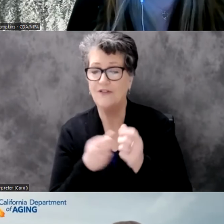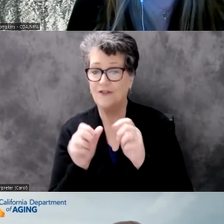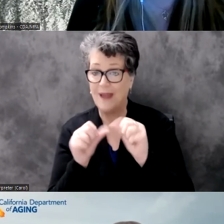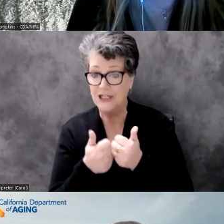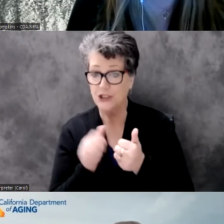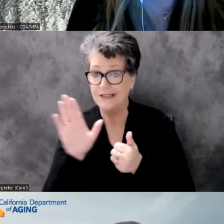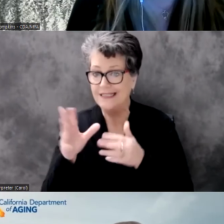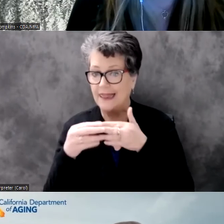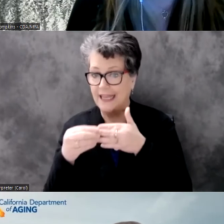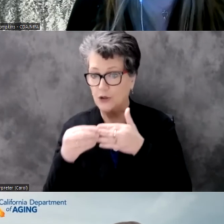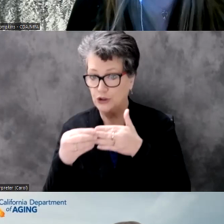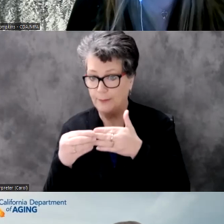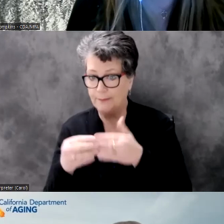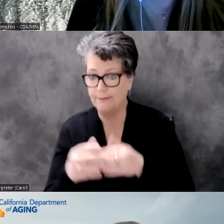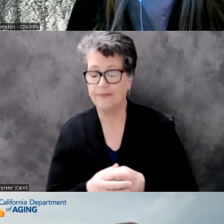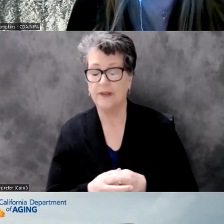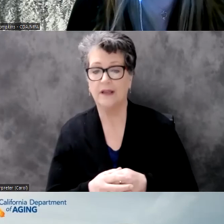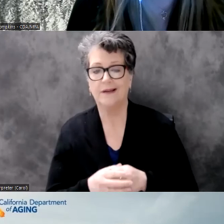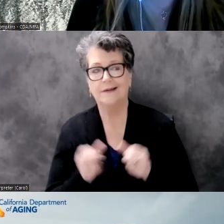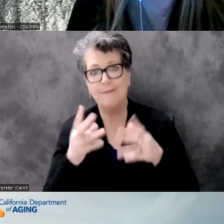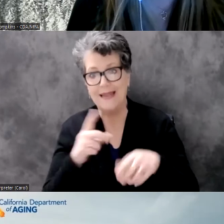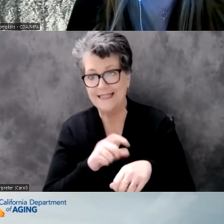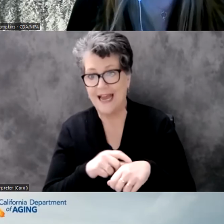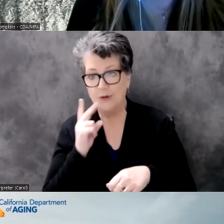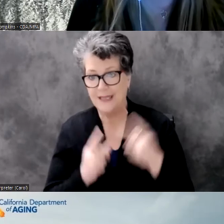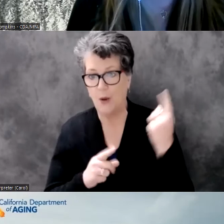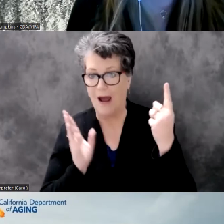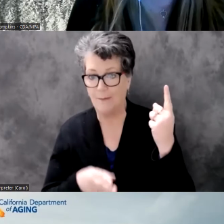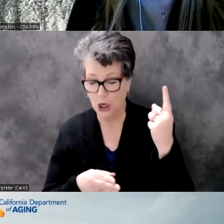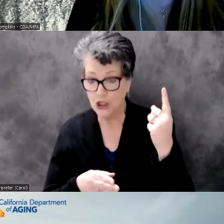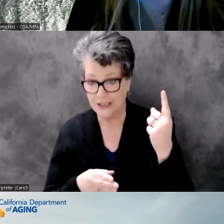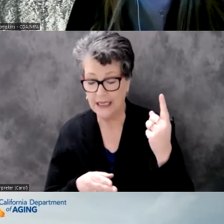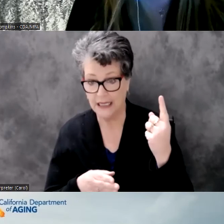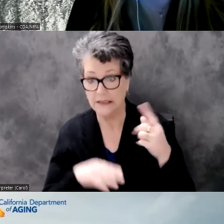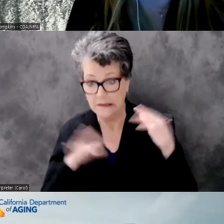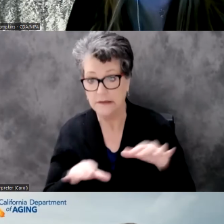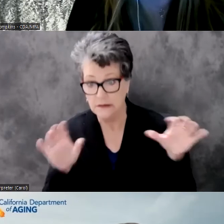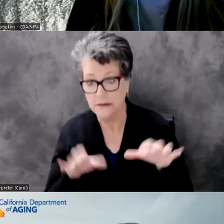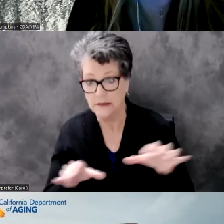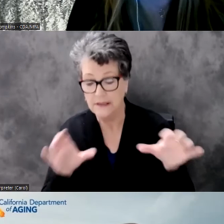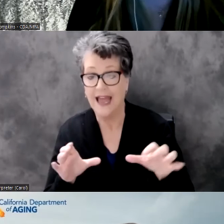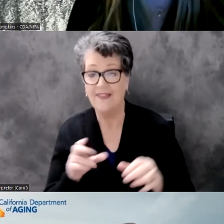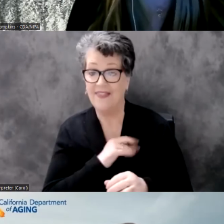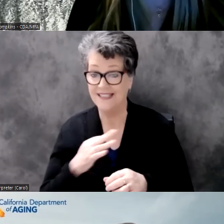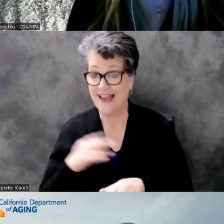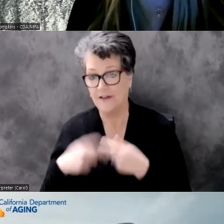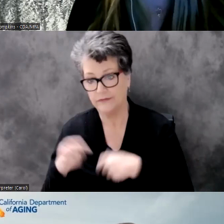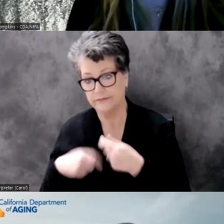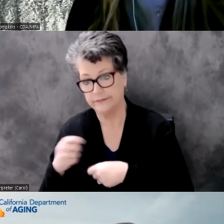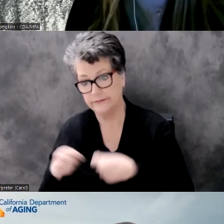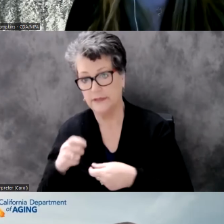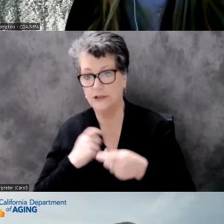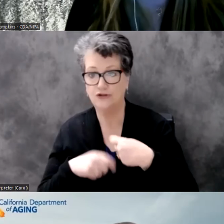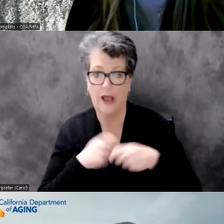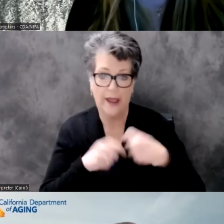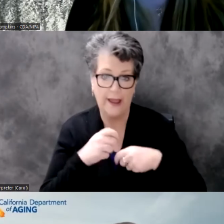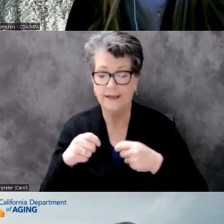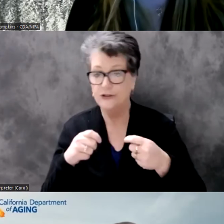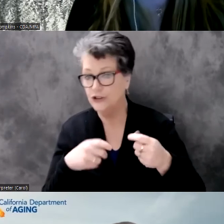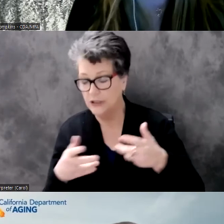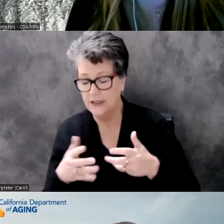leadership. I think so many times we see one person driving an initiative and then there's staff turnover or change in staff. And so I